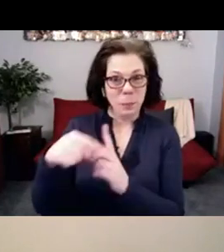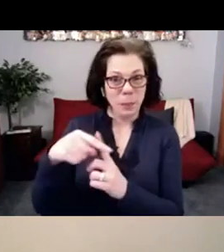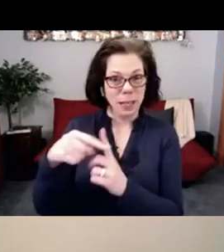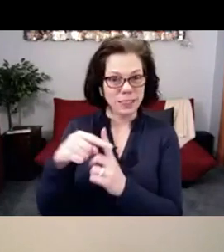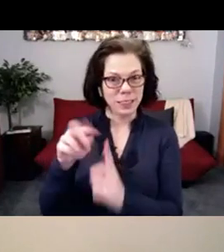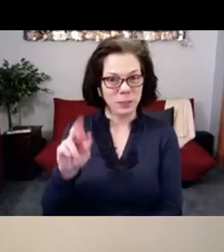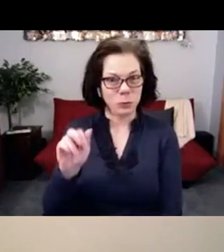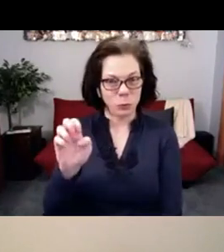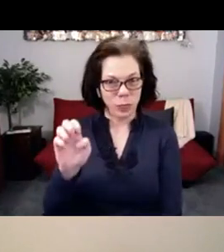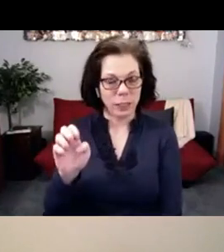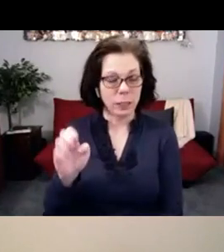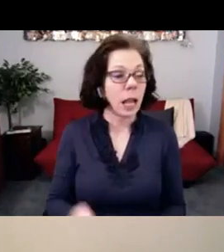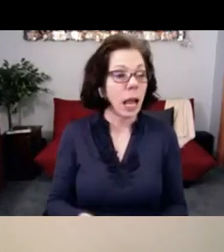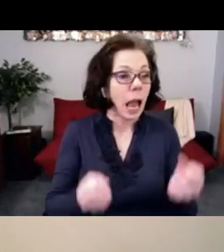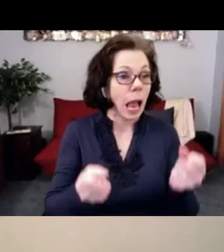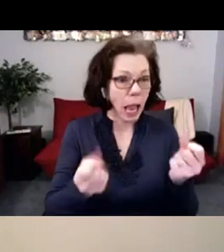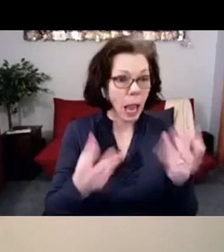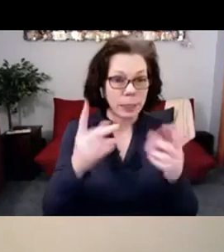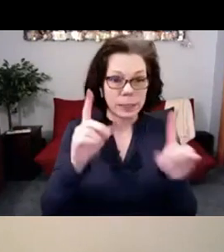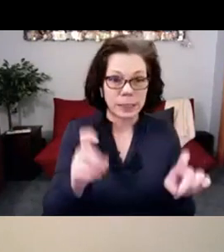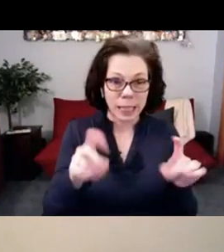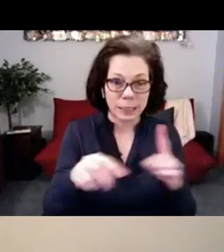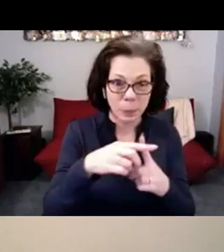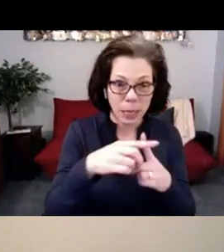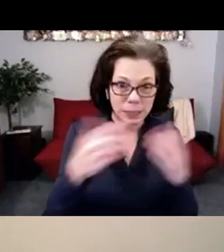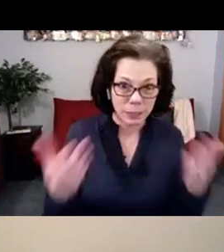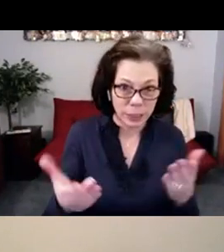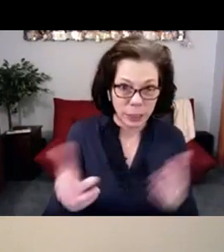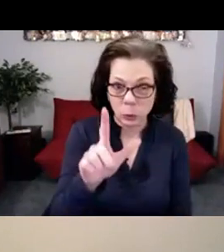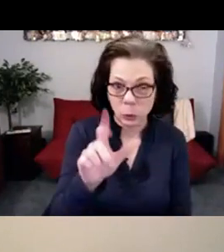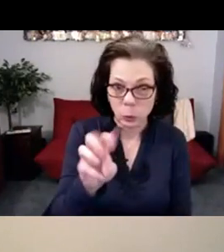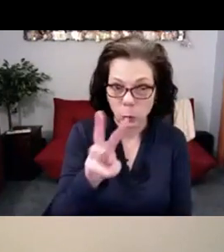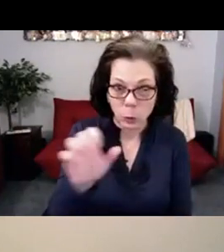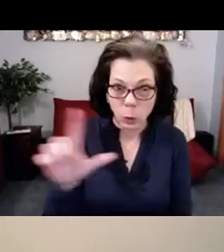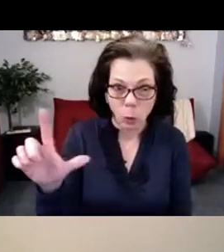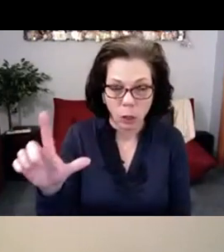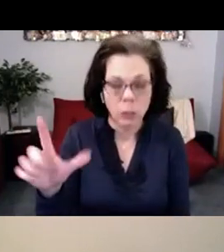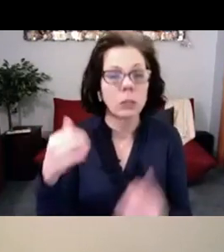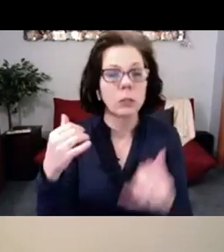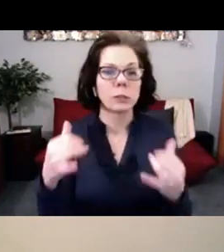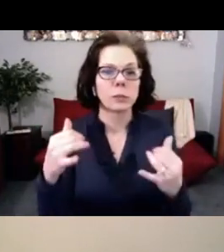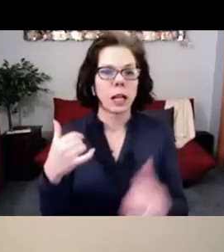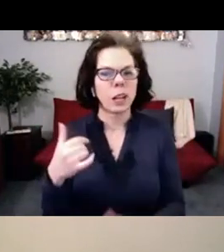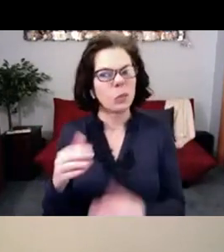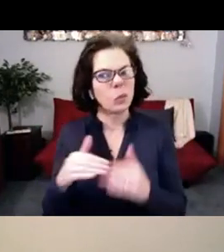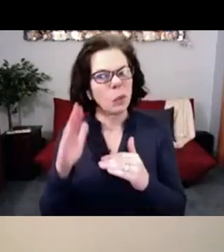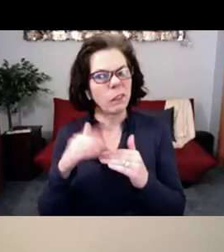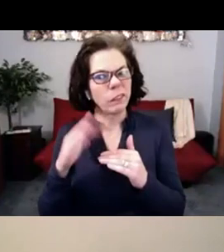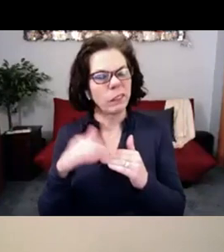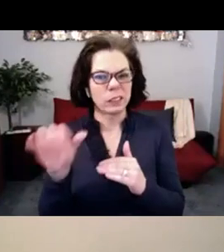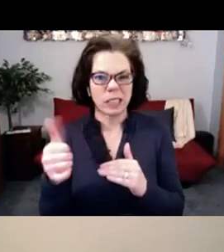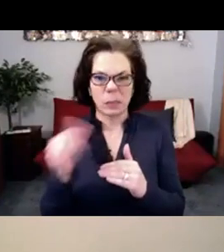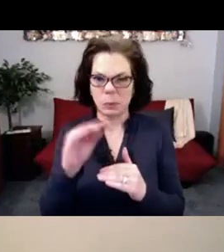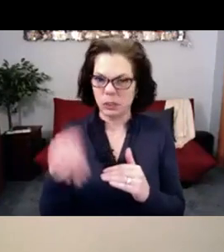number of tests that are positive here in Lowell. And so right now we're still above 10% in that regard, even